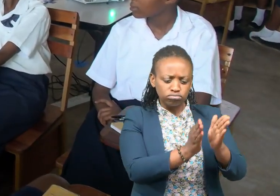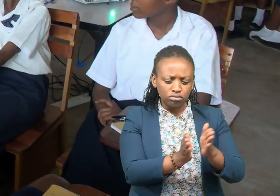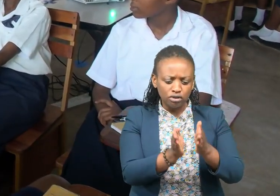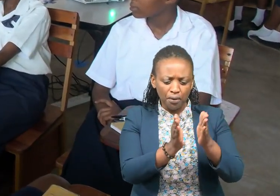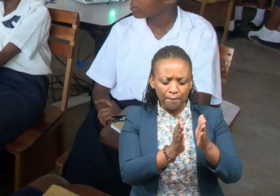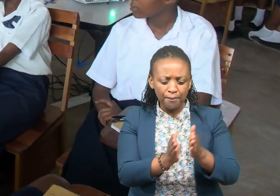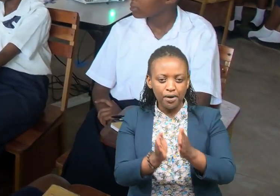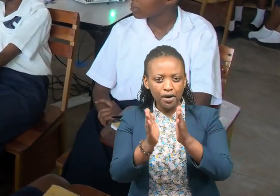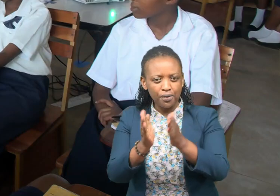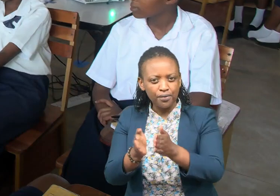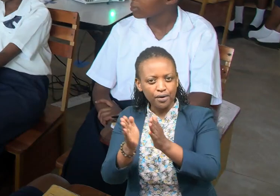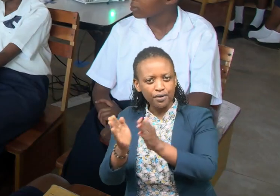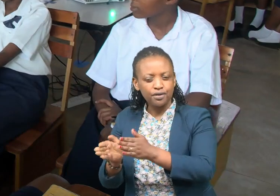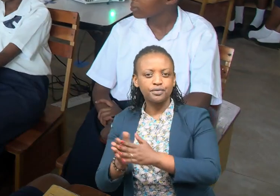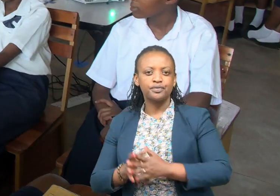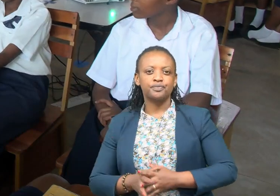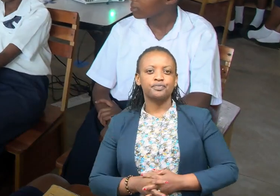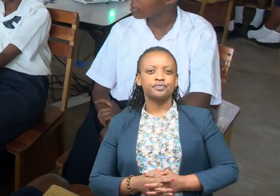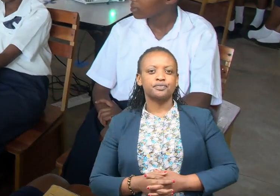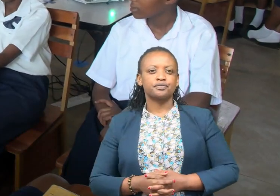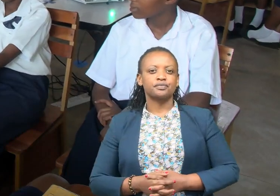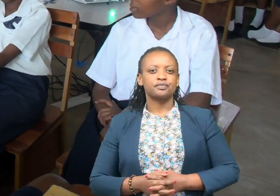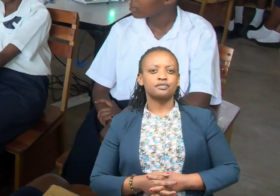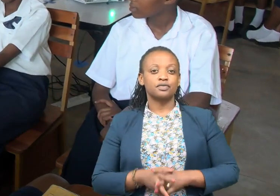you arrange